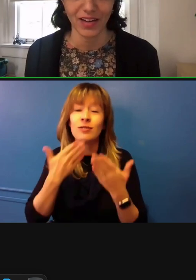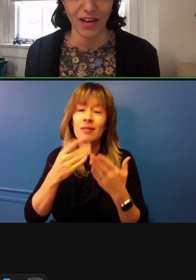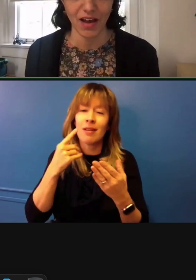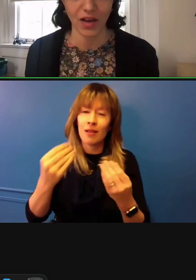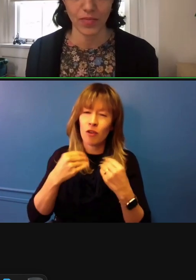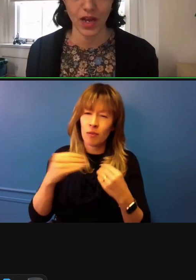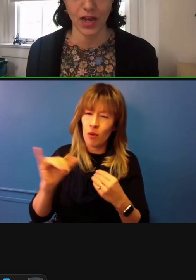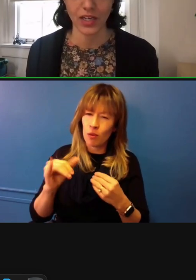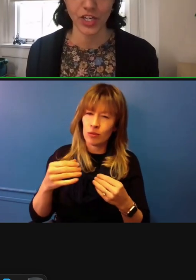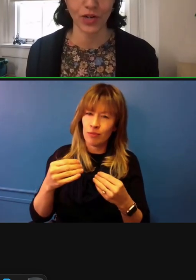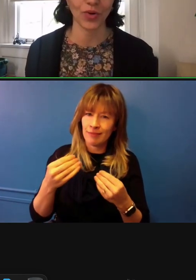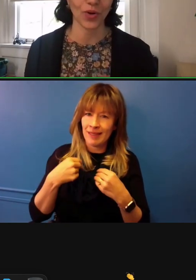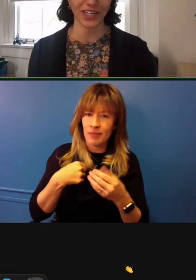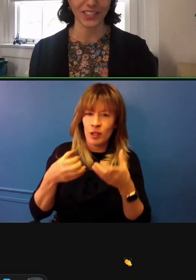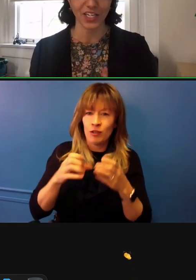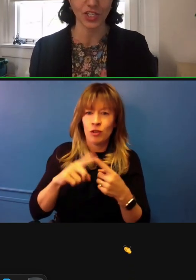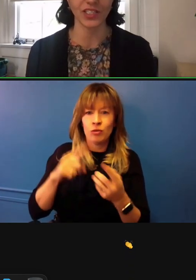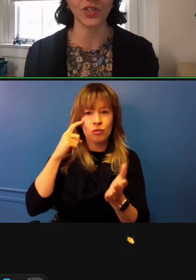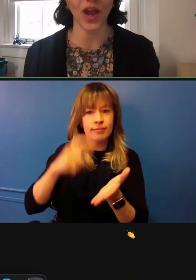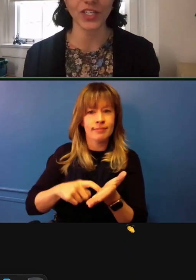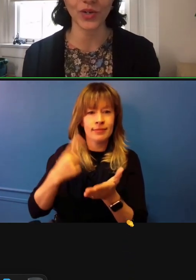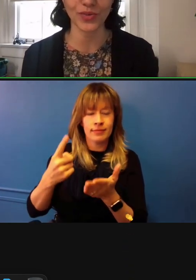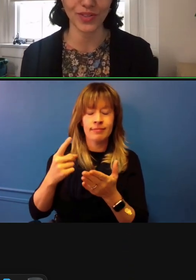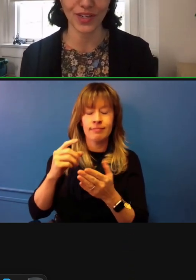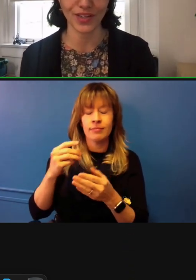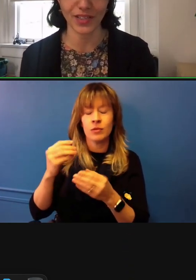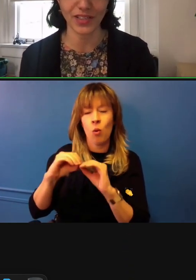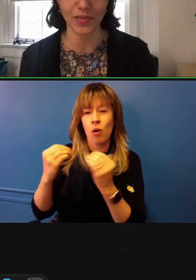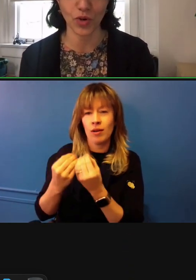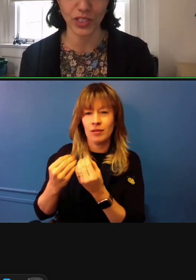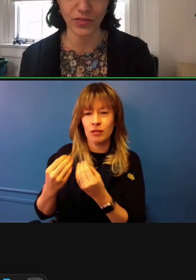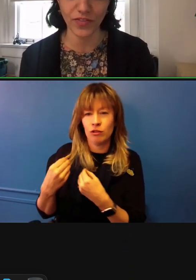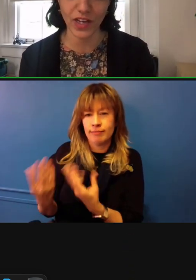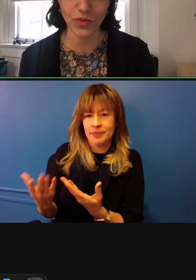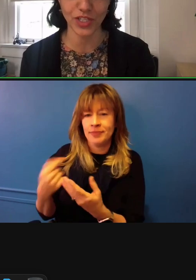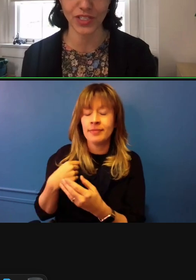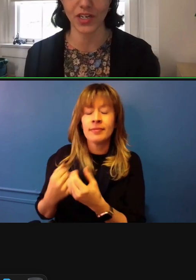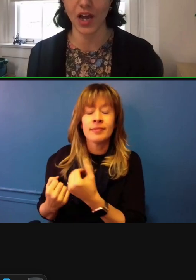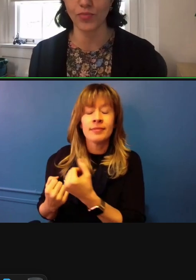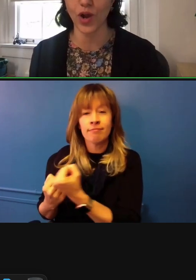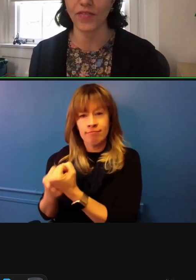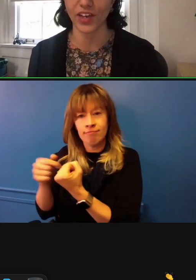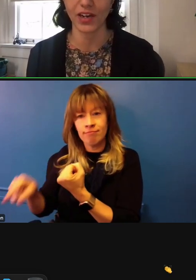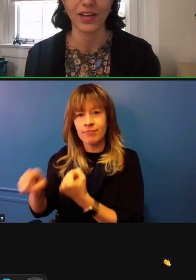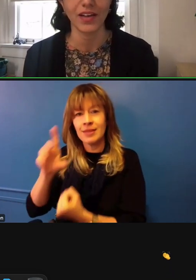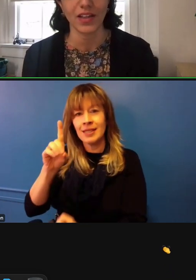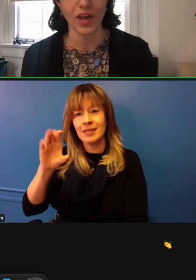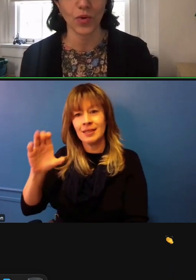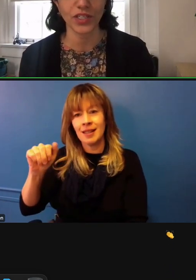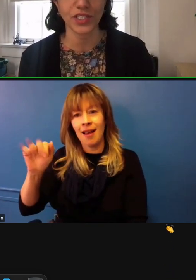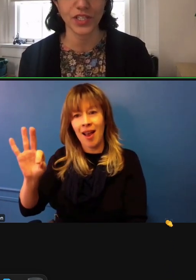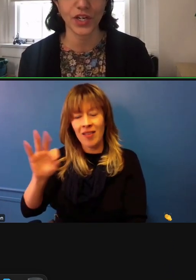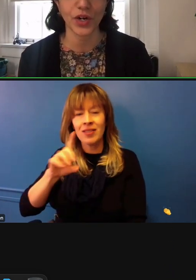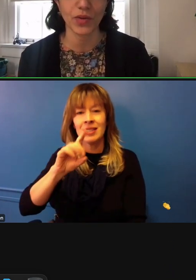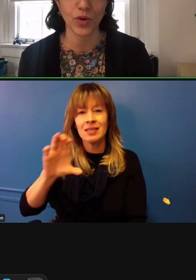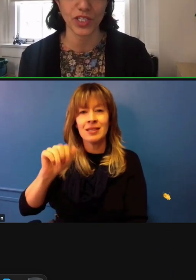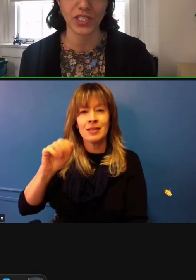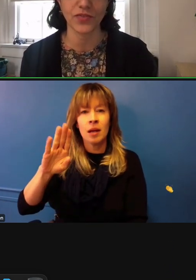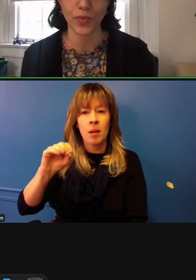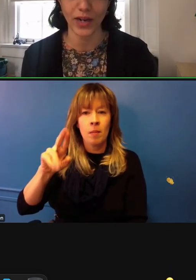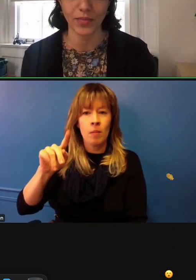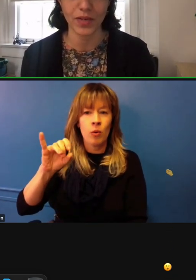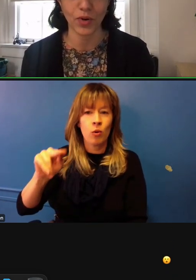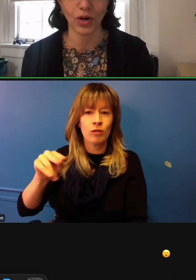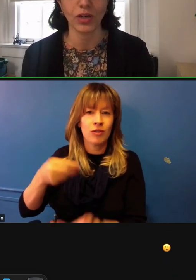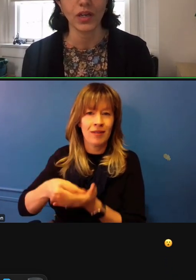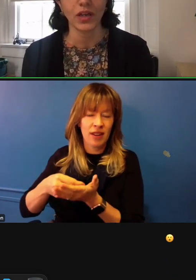highlight a charitable organization. So I chose the DC Abortion Fund, which is a nonprofit that works to secure